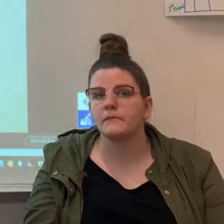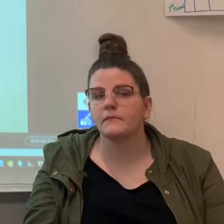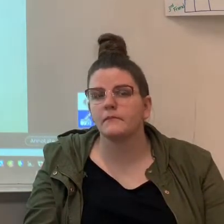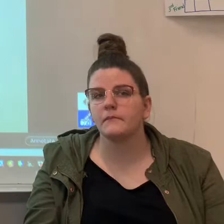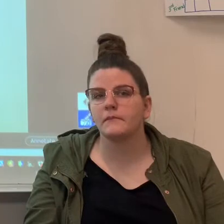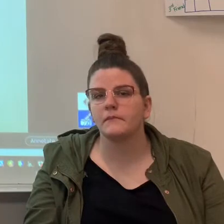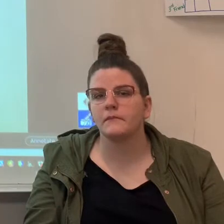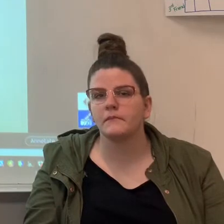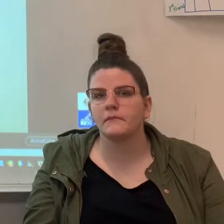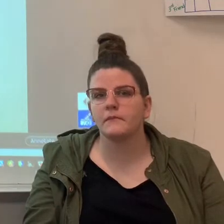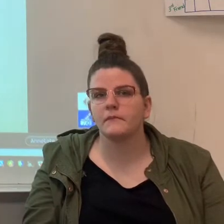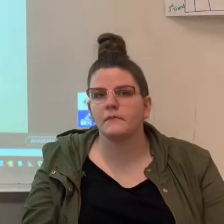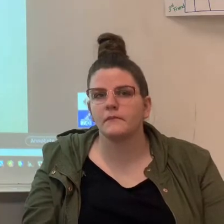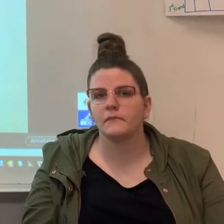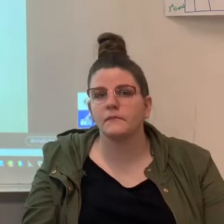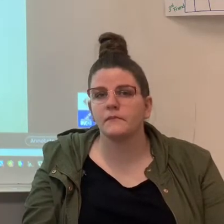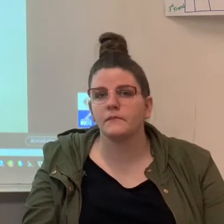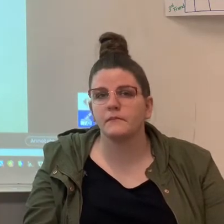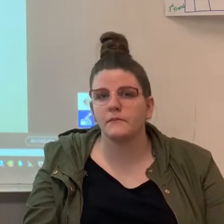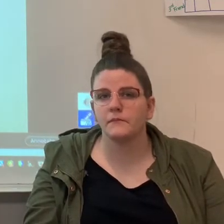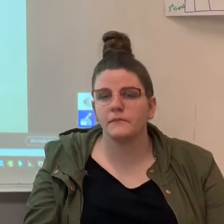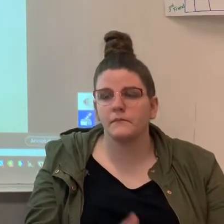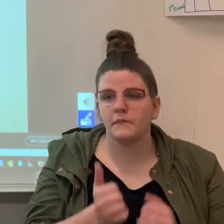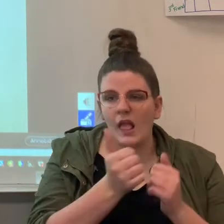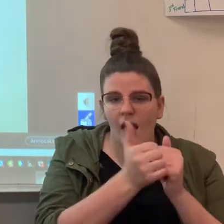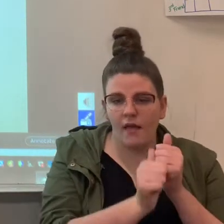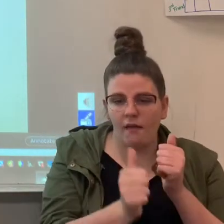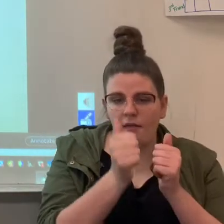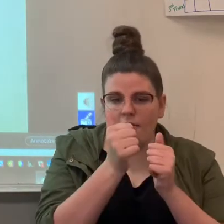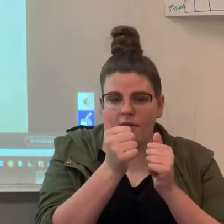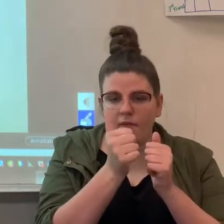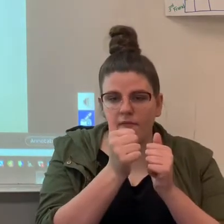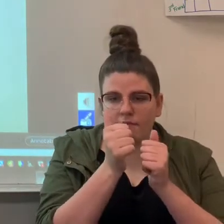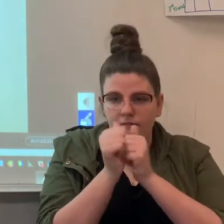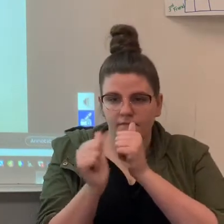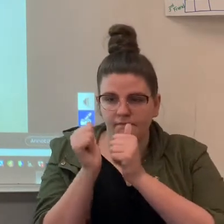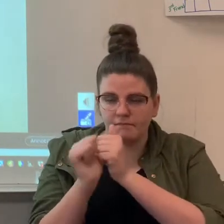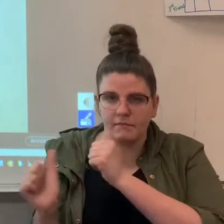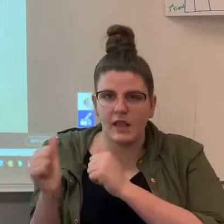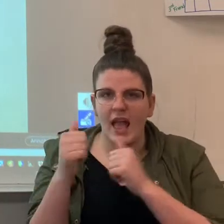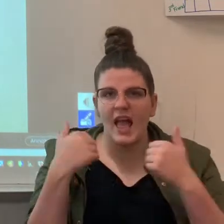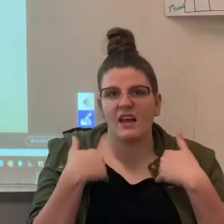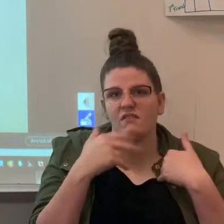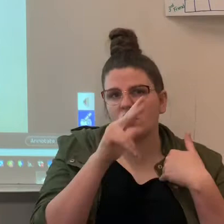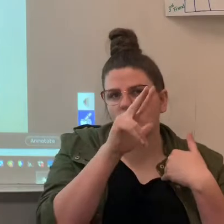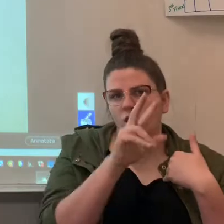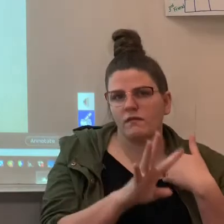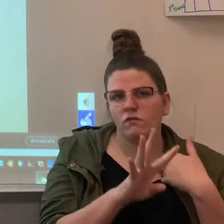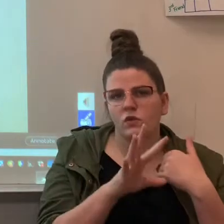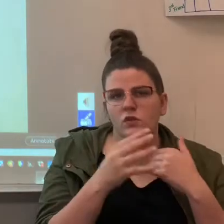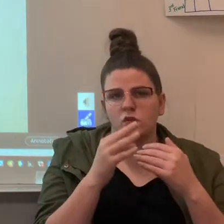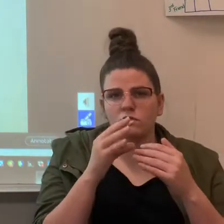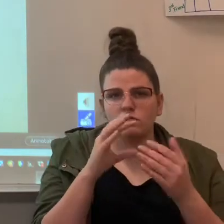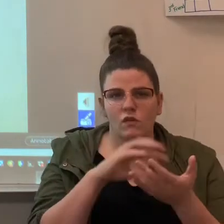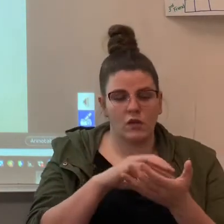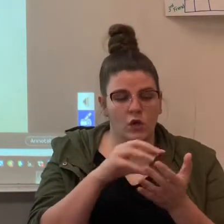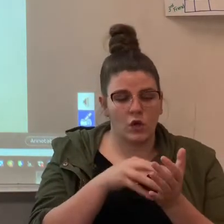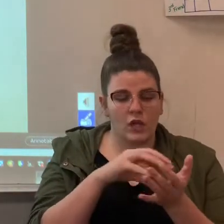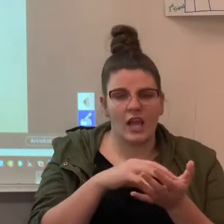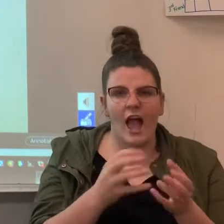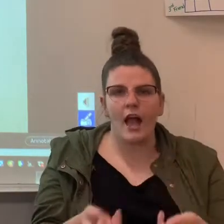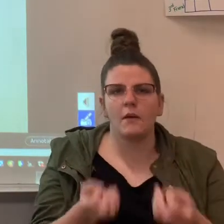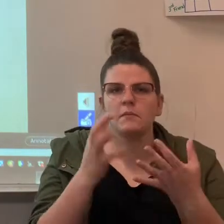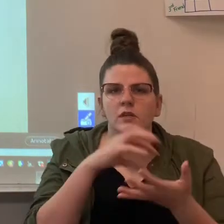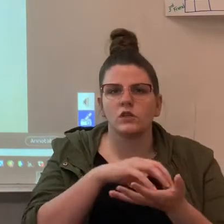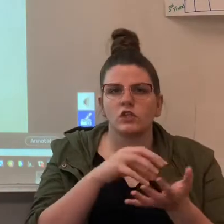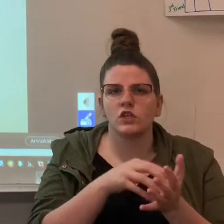And each have 3/4 of a cookie. How many cookies do they have in all? So if Ben and his 5 friends